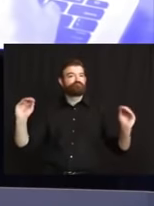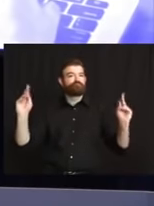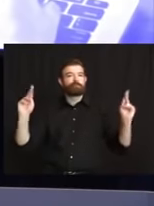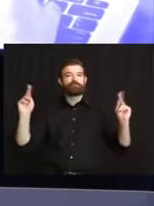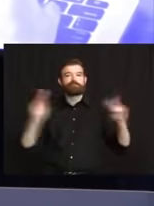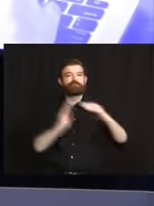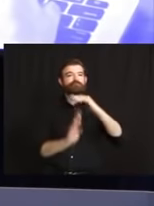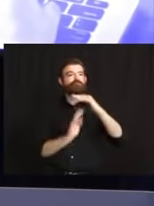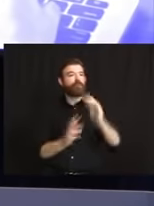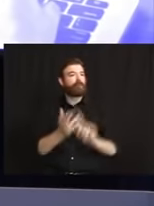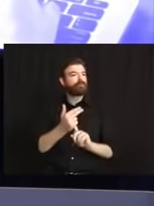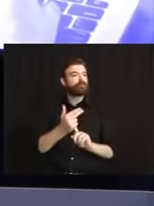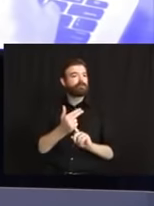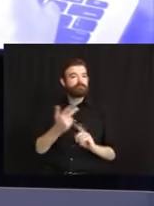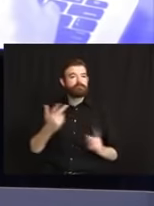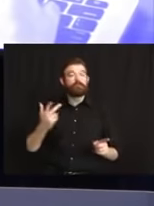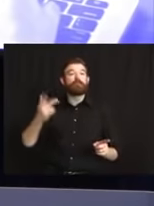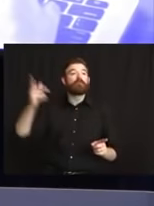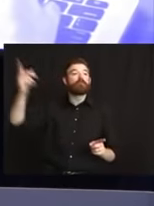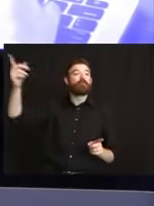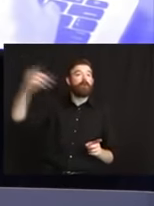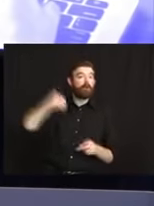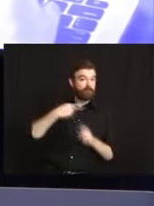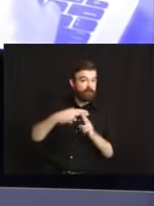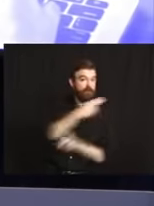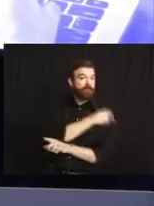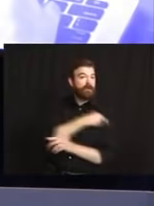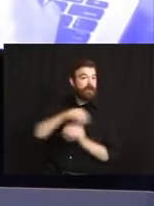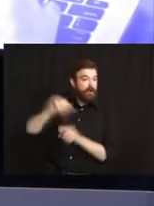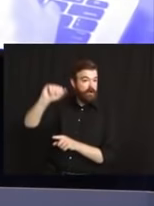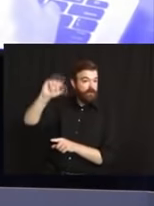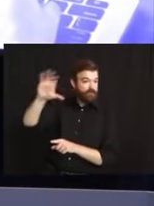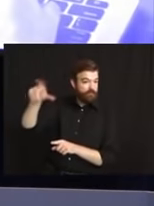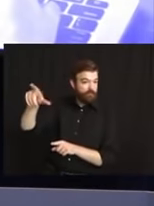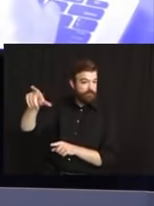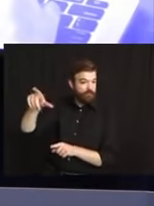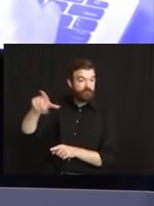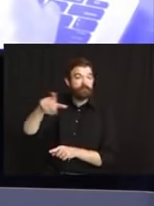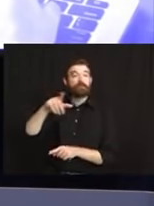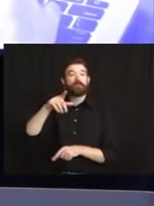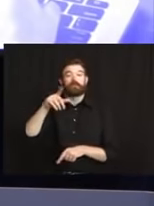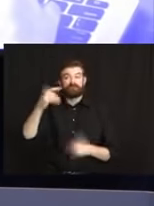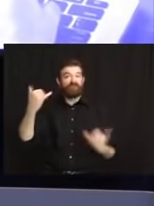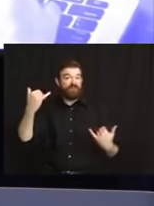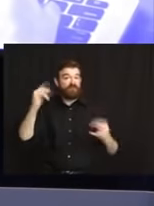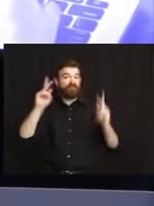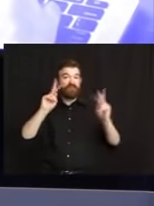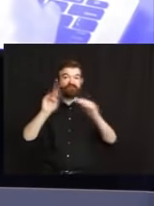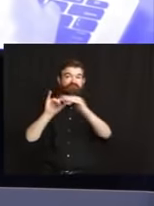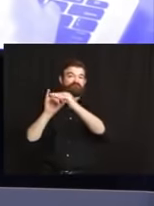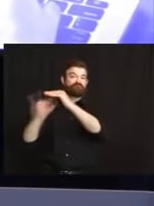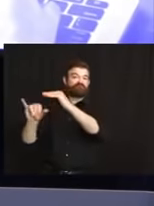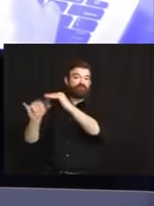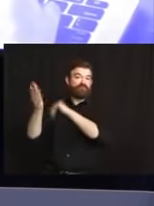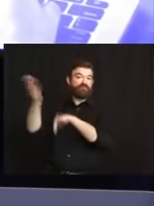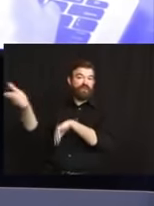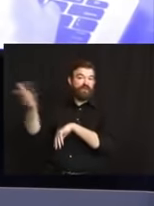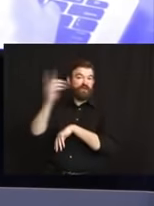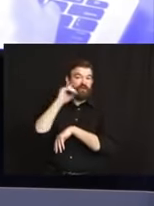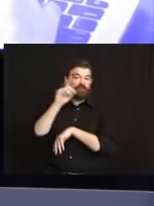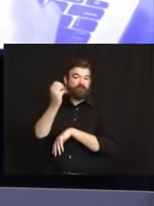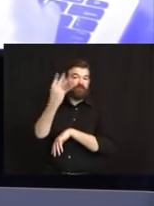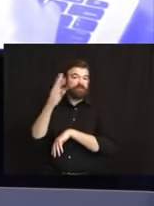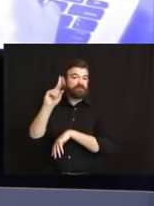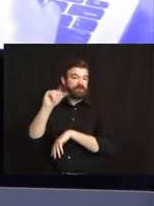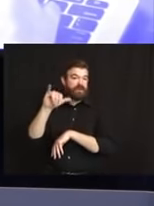that currently is isolating 14 individuals as far as I know. The most important part